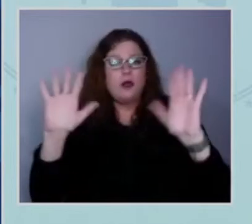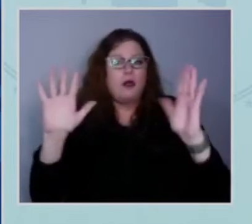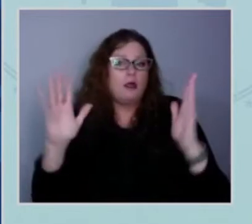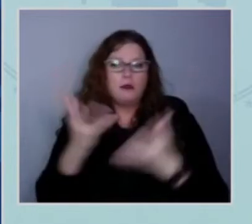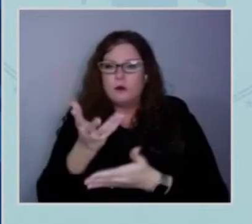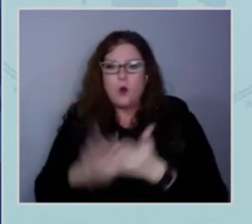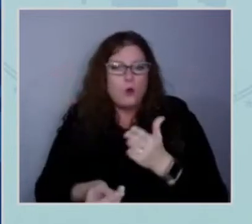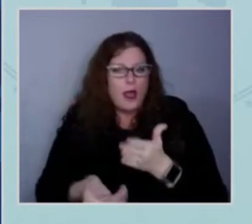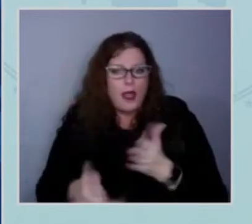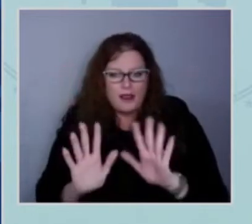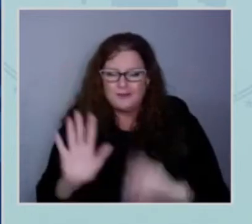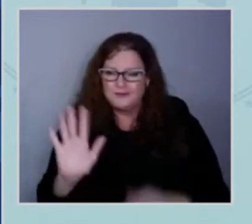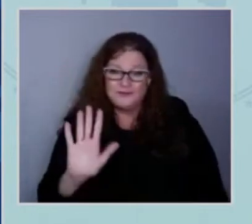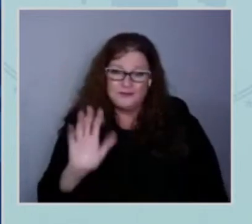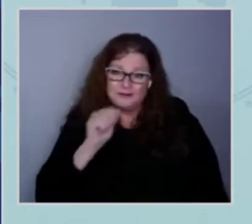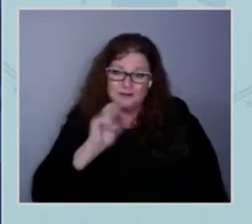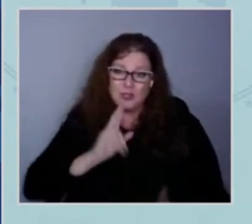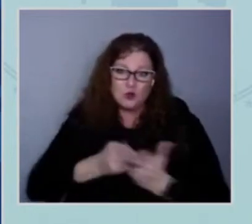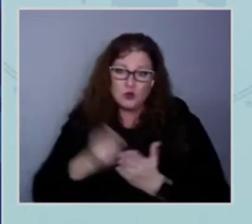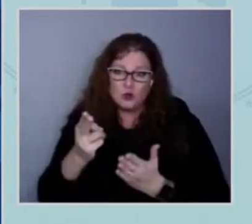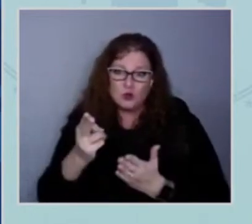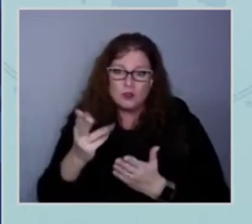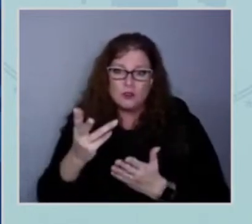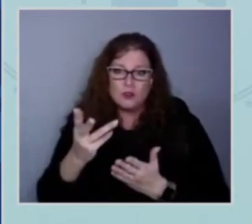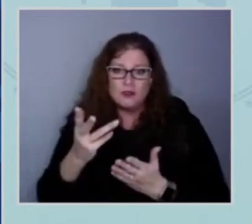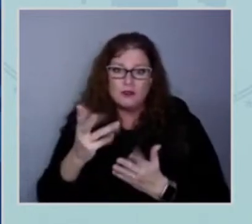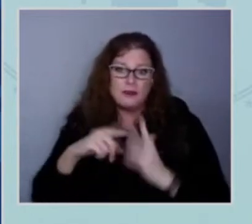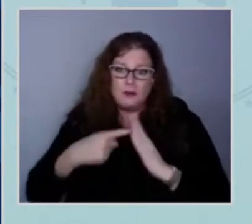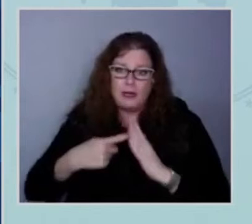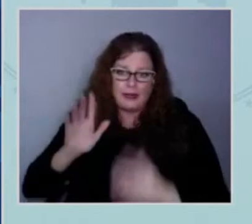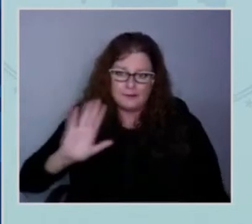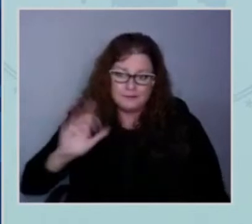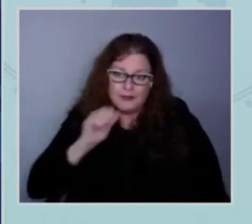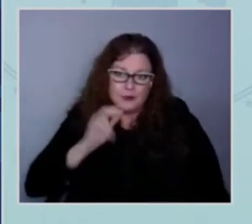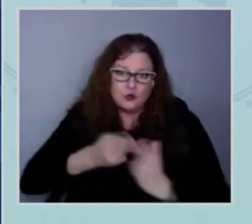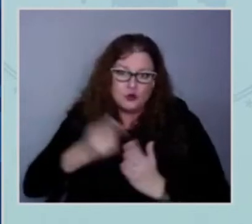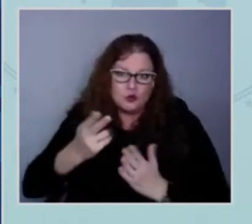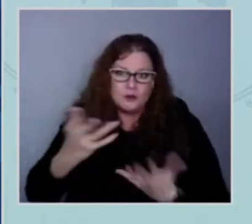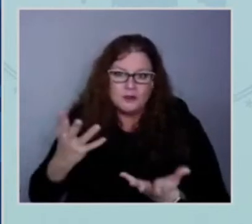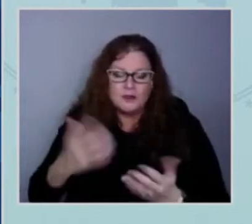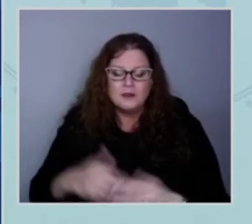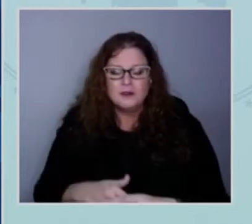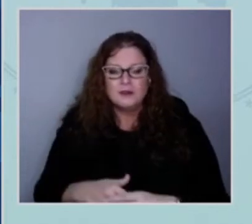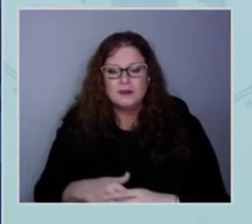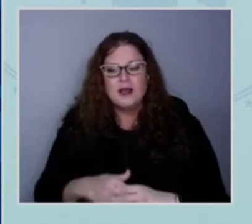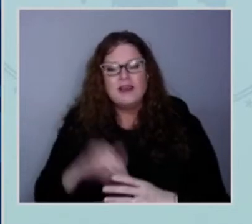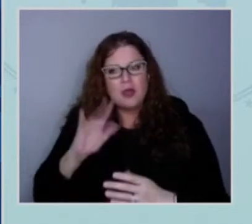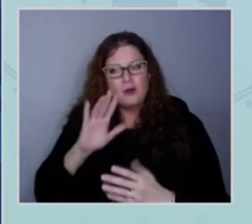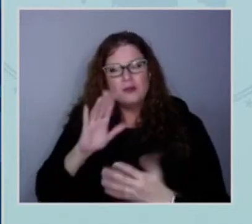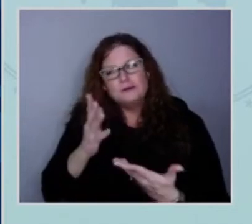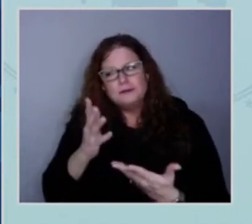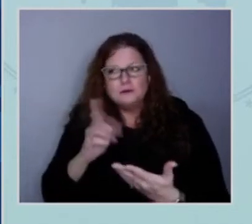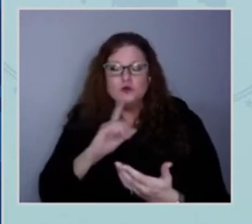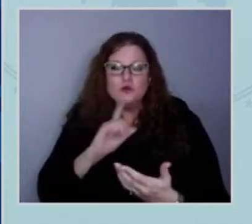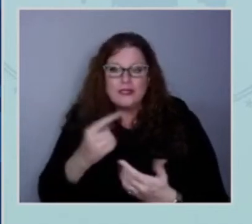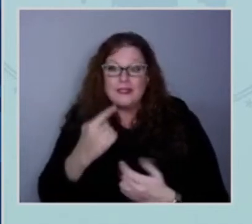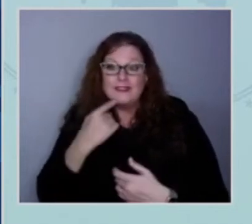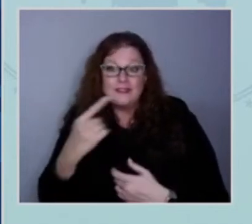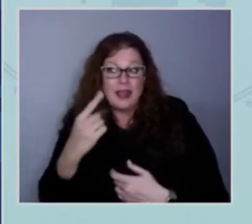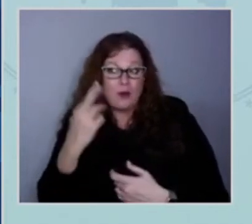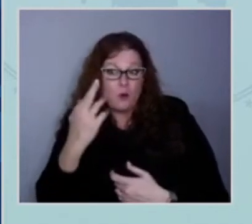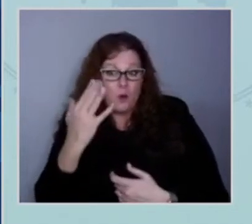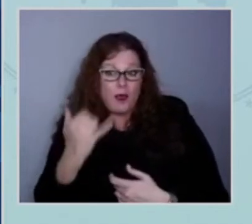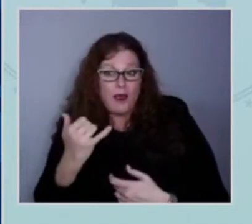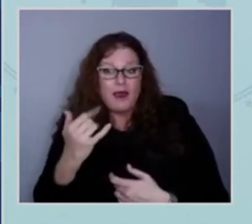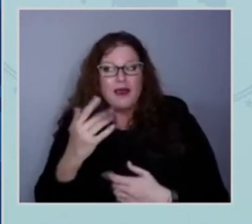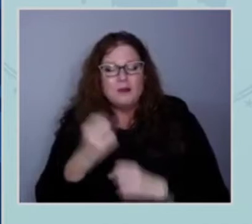worry about it. It's going to be like a miracle. It's going to go away. None of that was true to begin with.